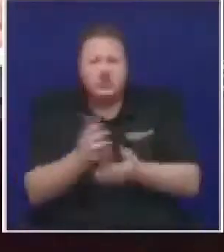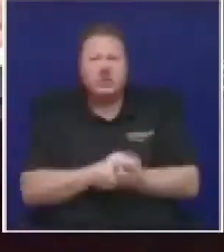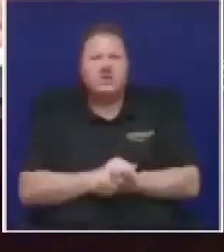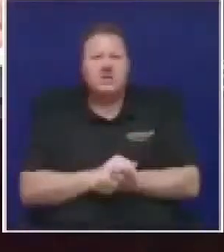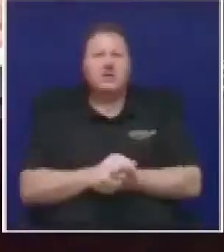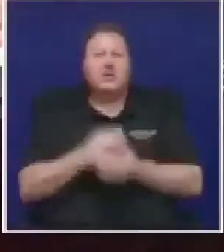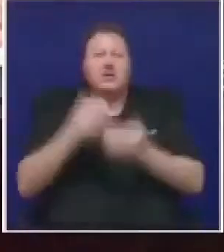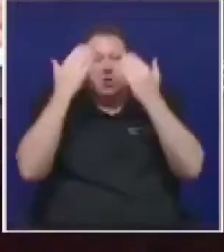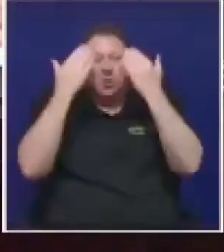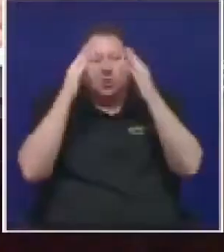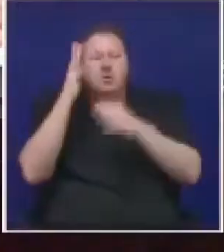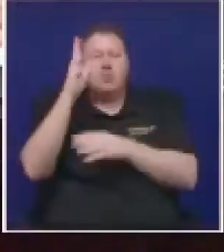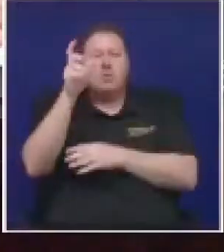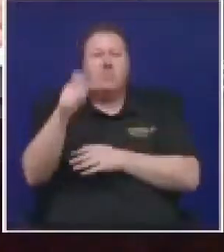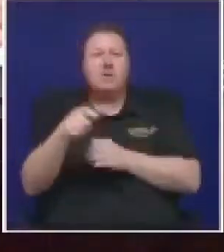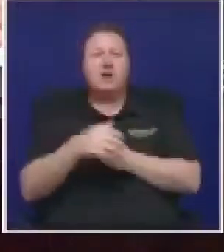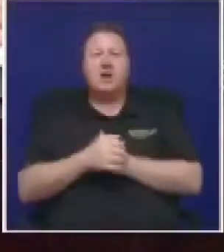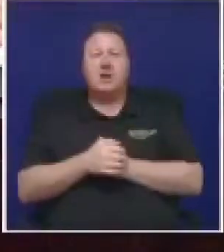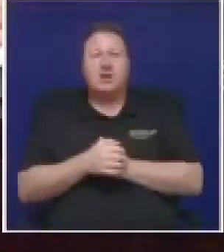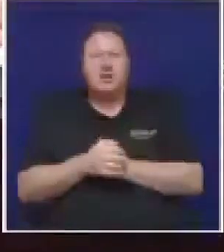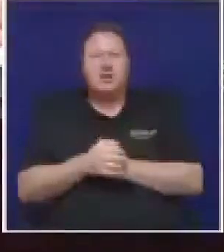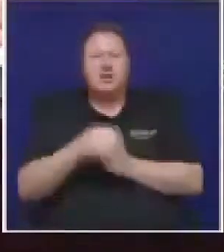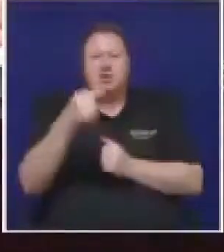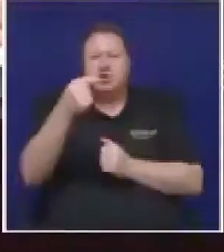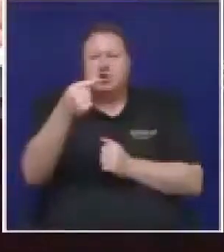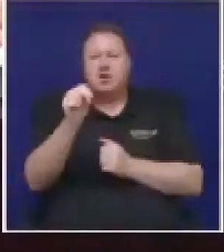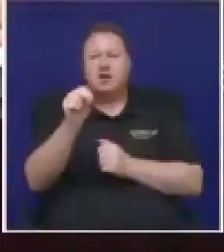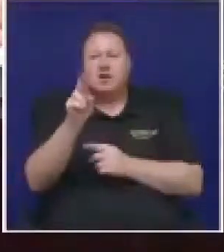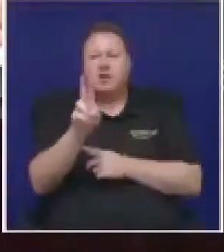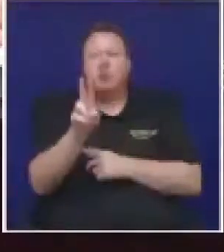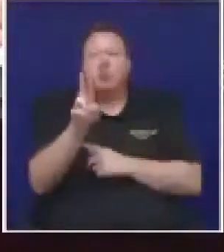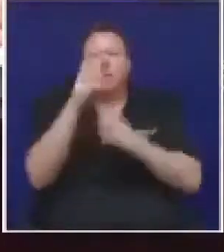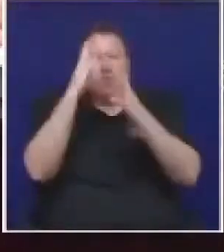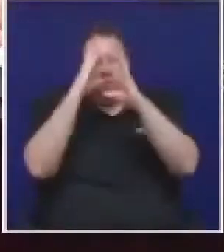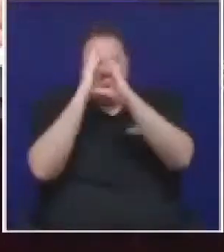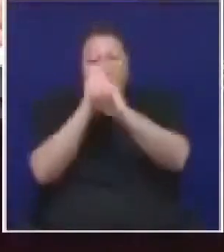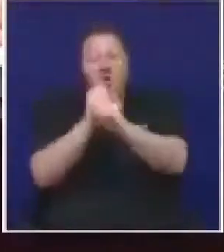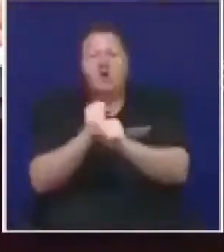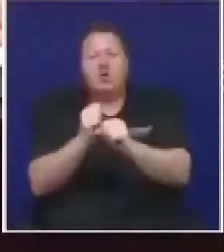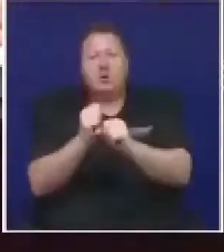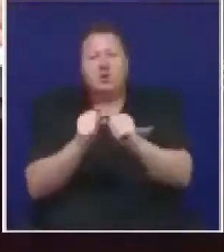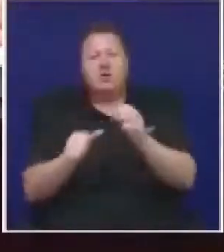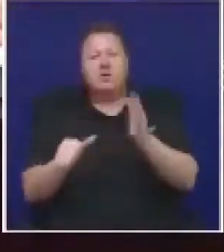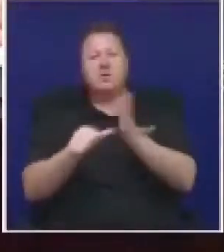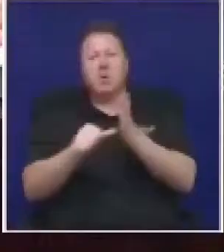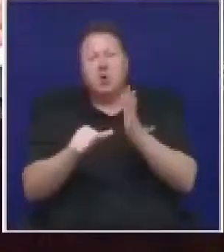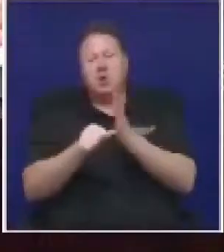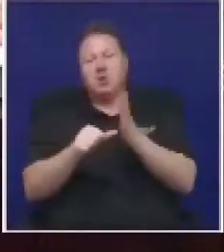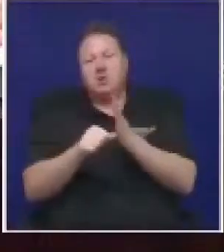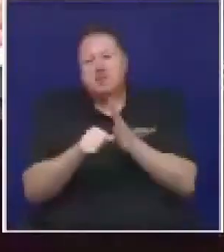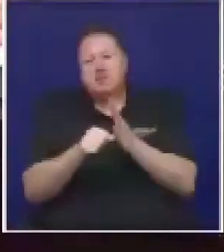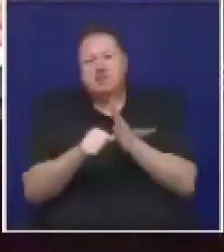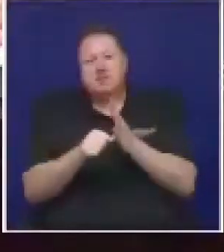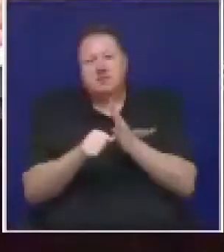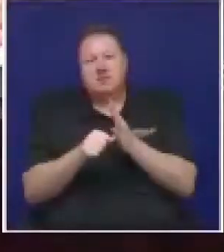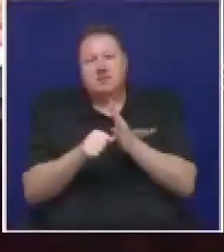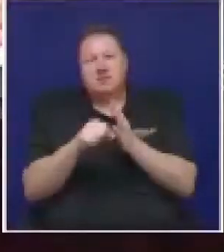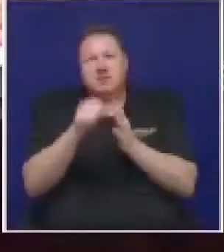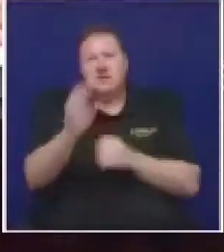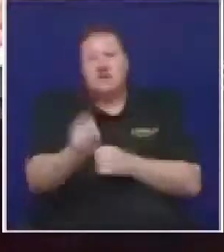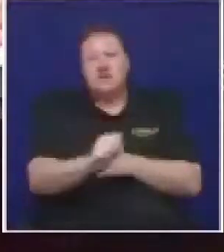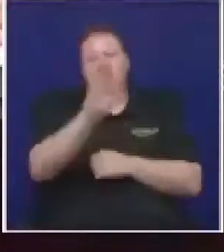Honorable Speaker, the GNU remains focused on key priorities to enhance the South